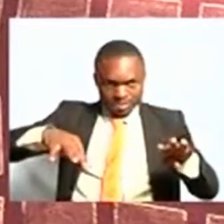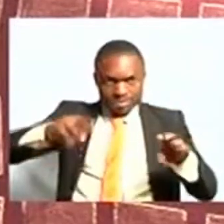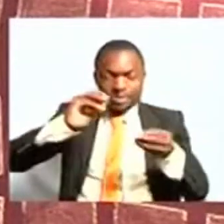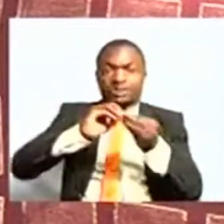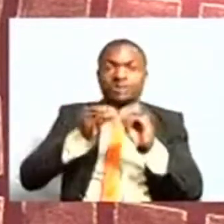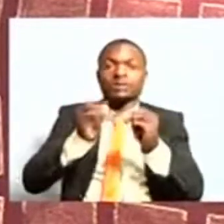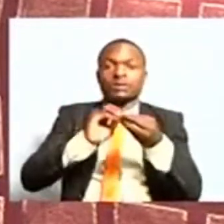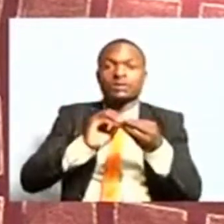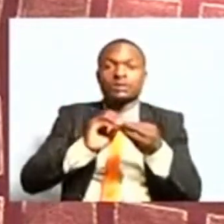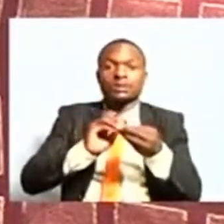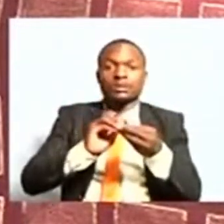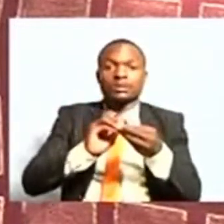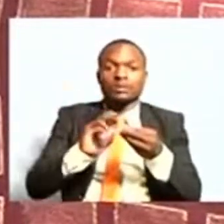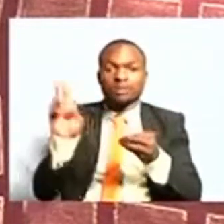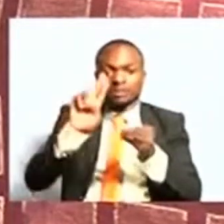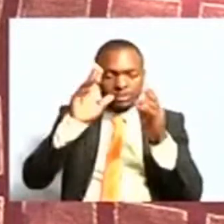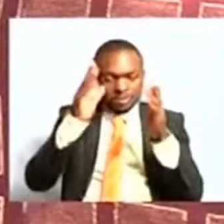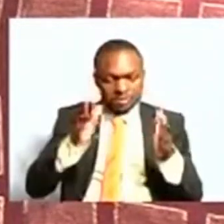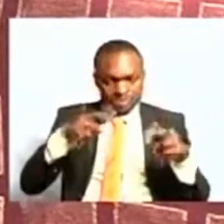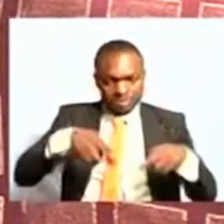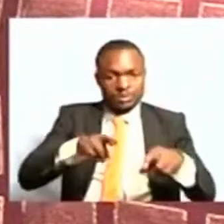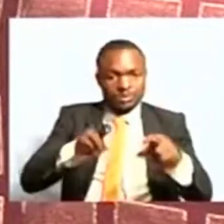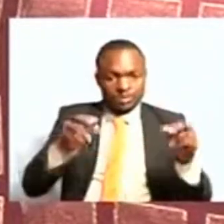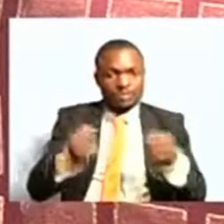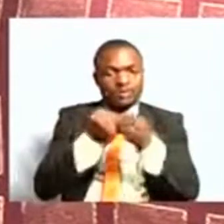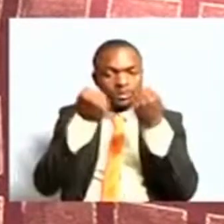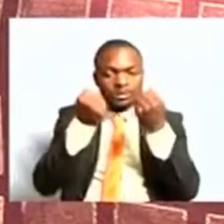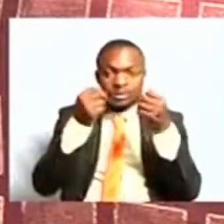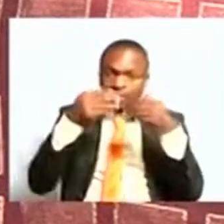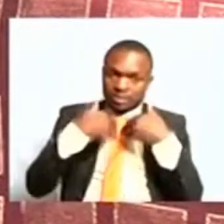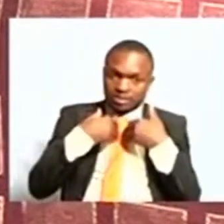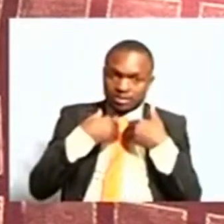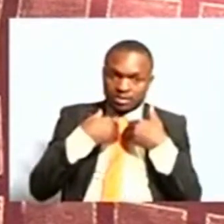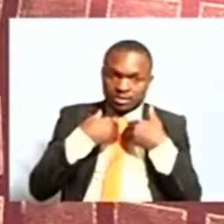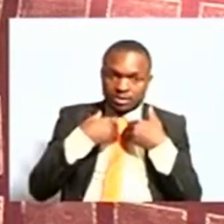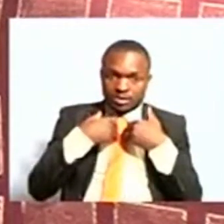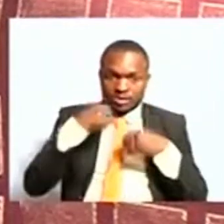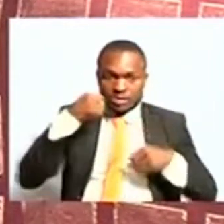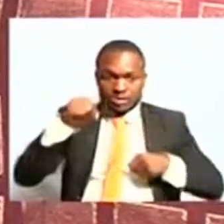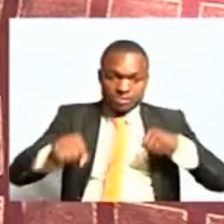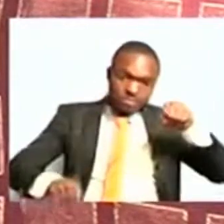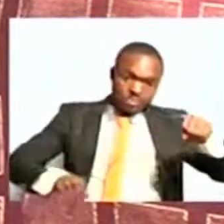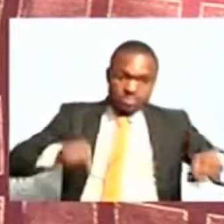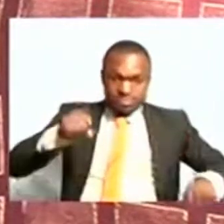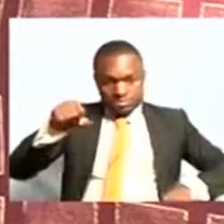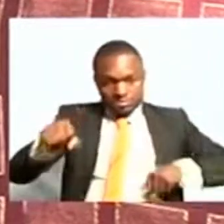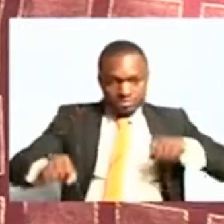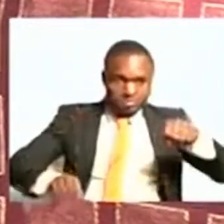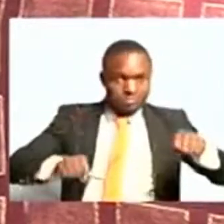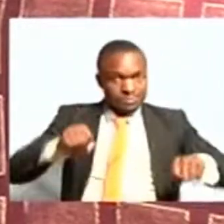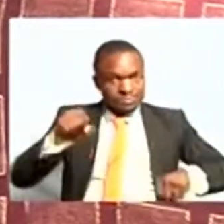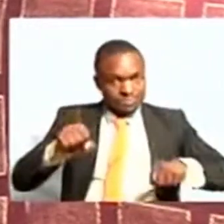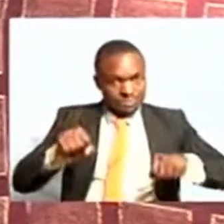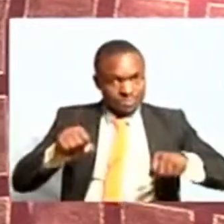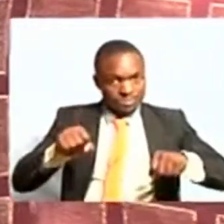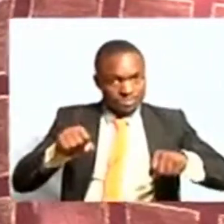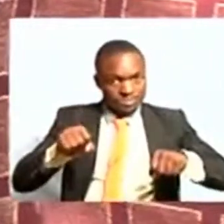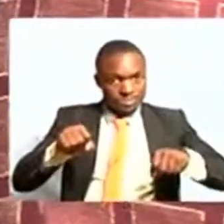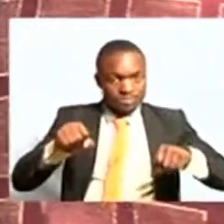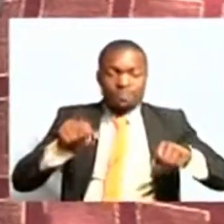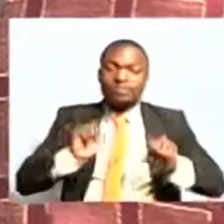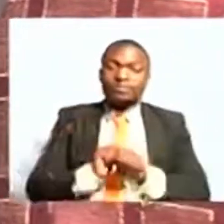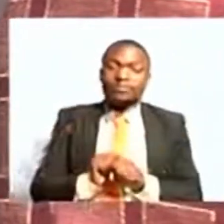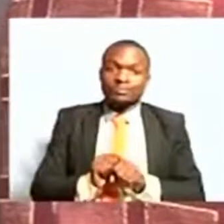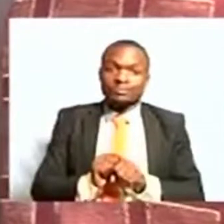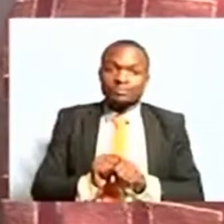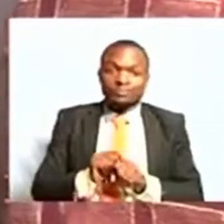of road users that are affected by accidents. And then we have the cyclists, the passengers, and the motorcyclists.